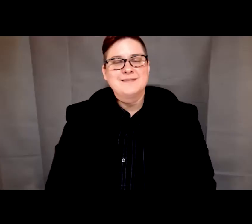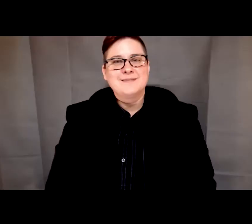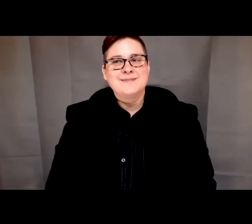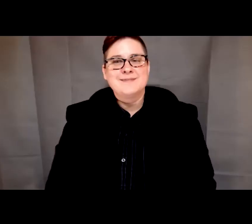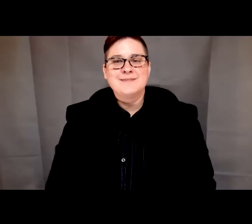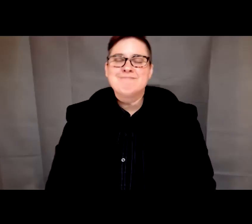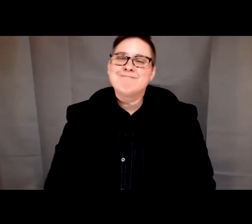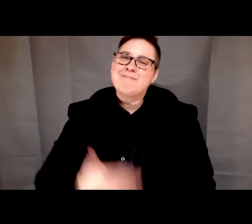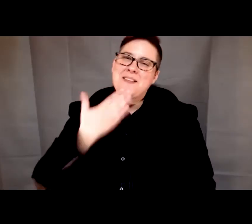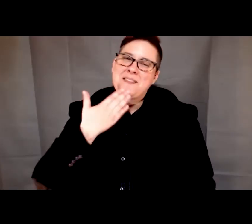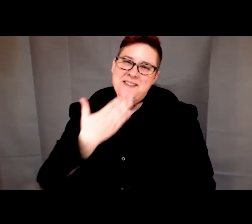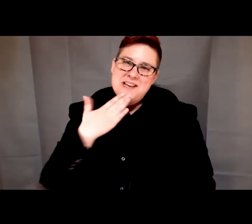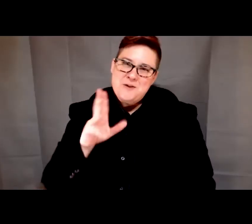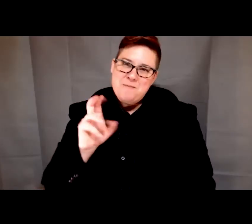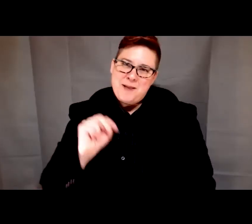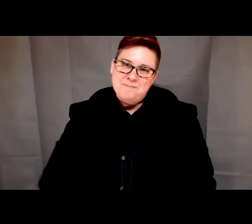Thank you, Ben.